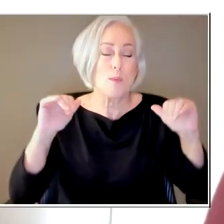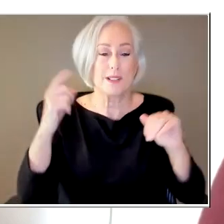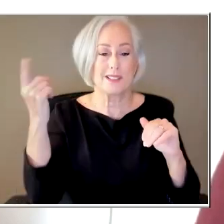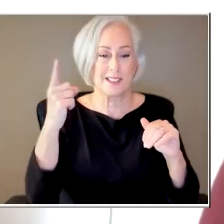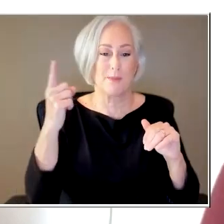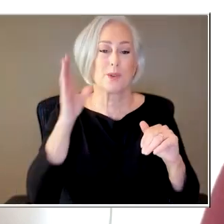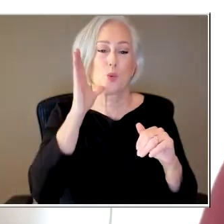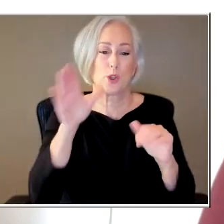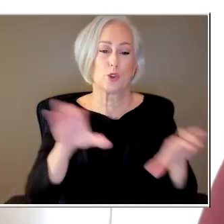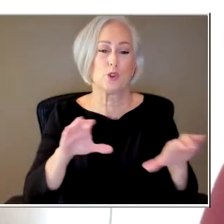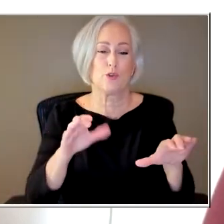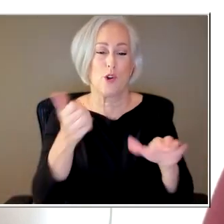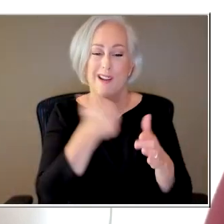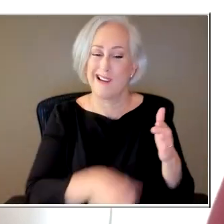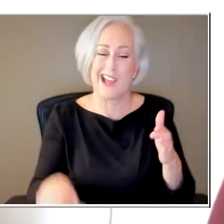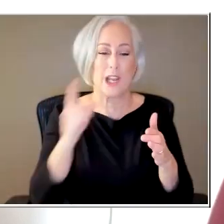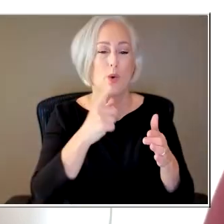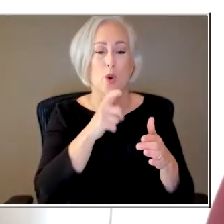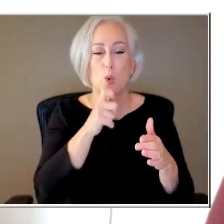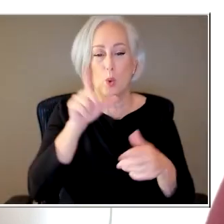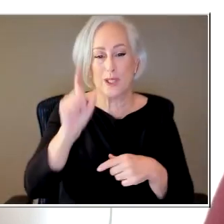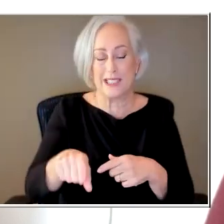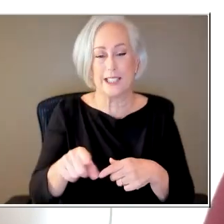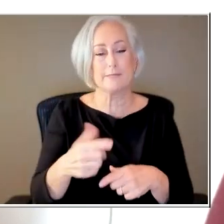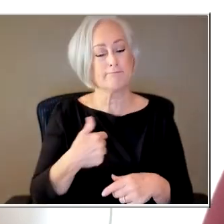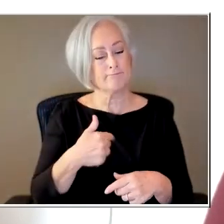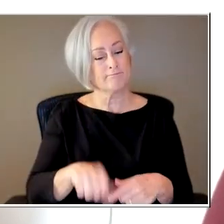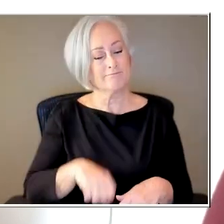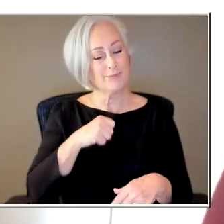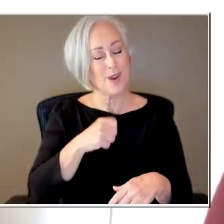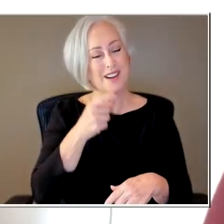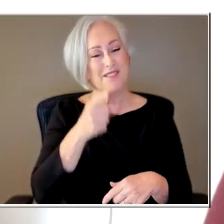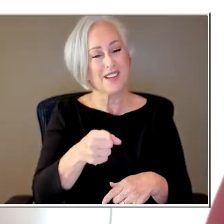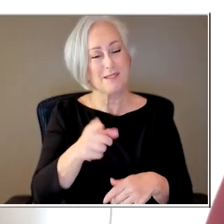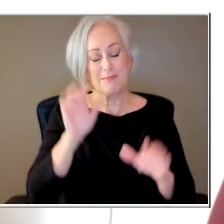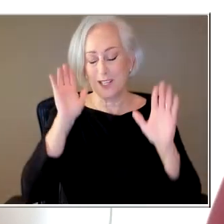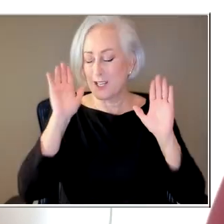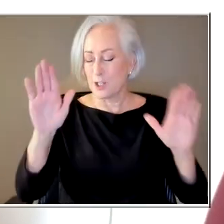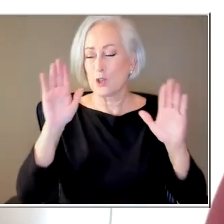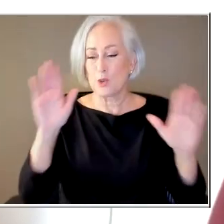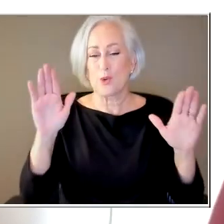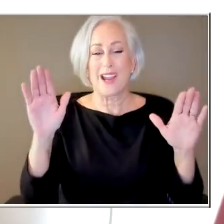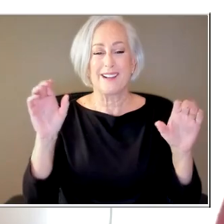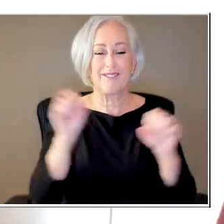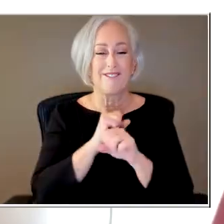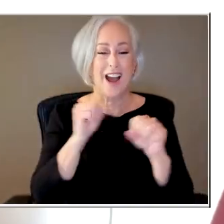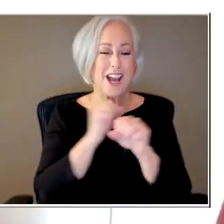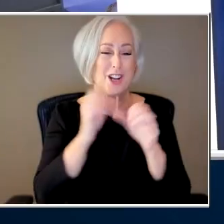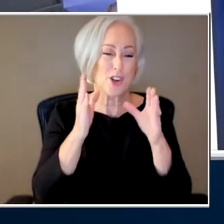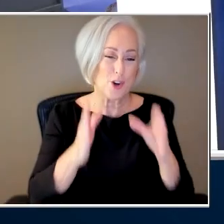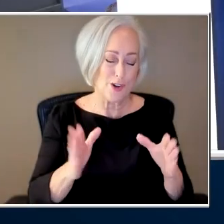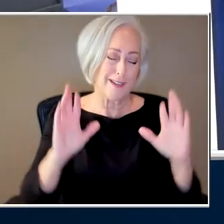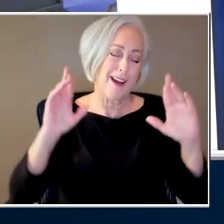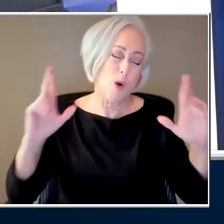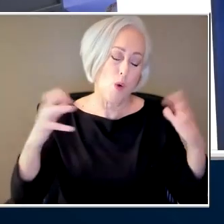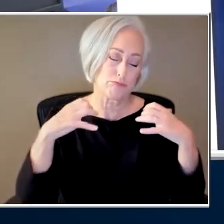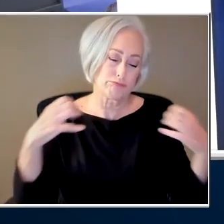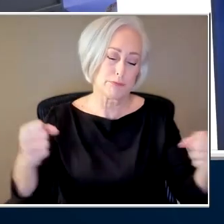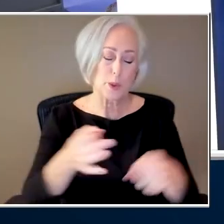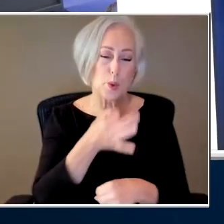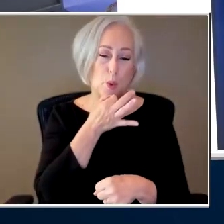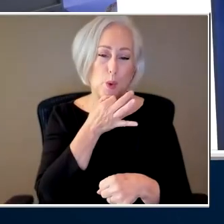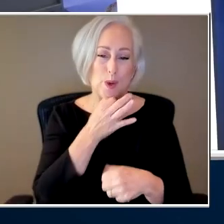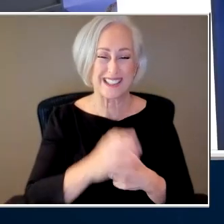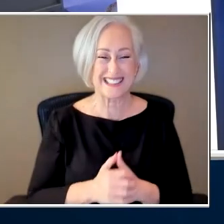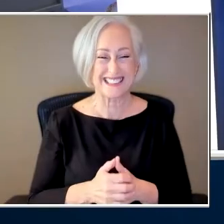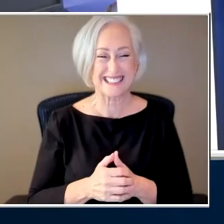need, and that I'm proud of him, and that he's a great fighter, and that I hope that he will get healthy soon. I have to